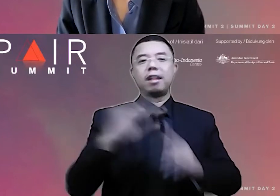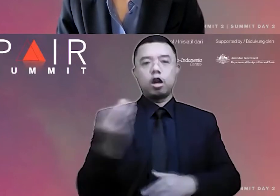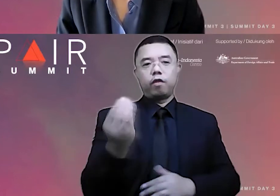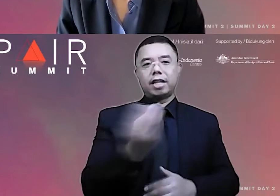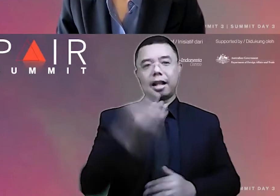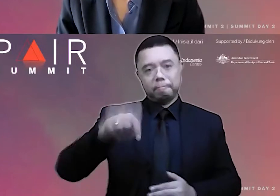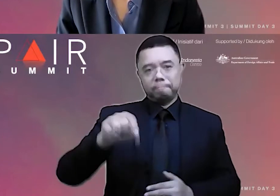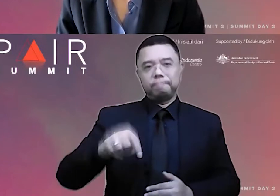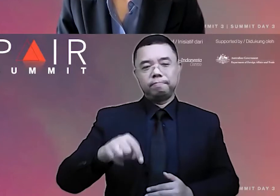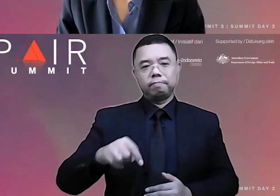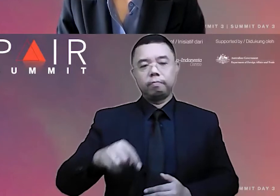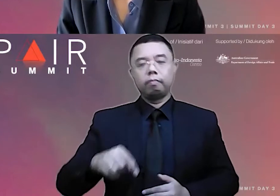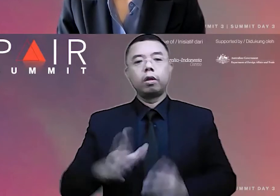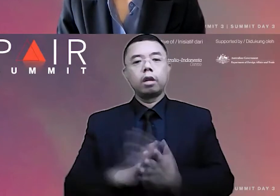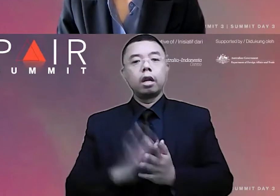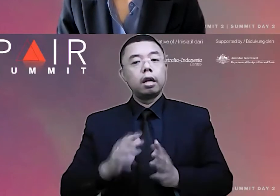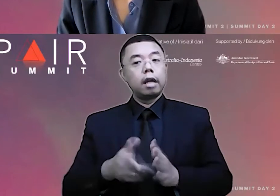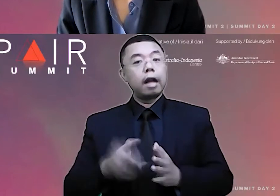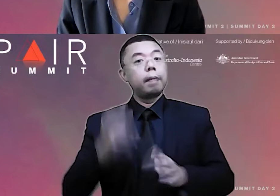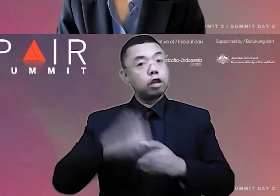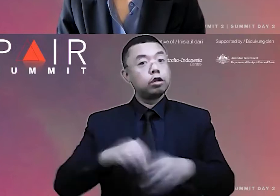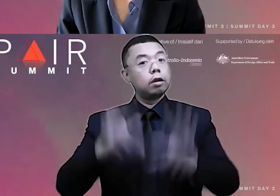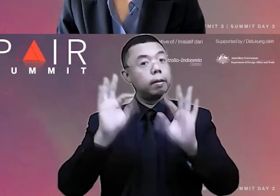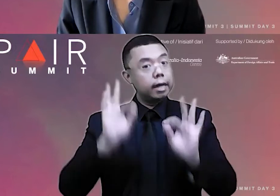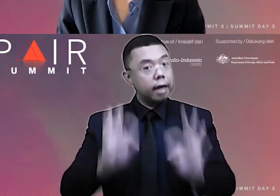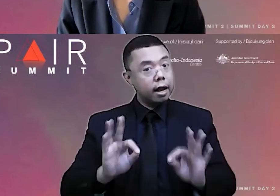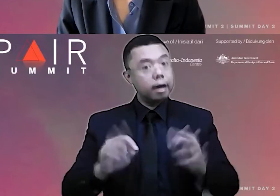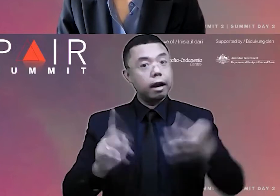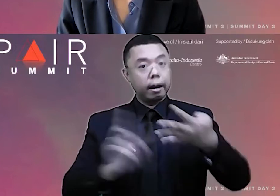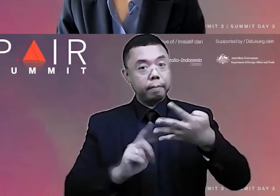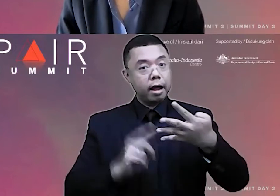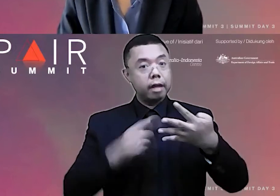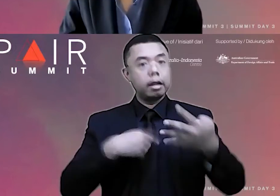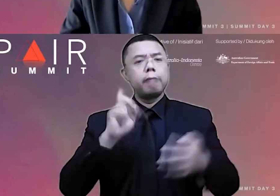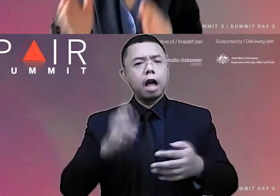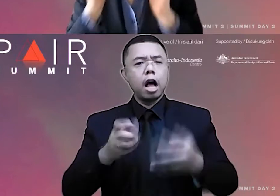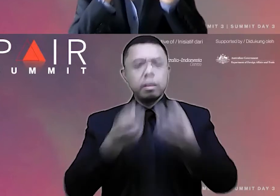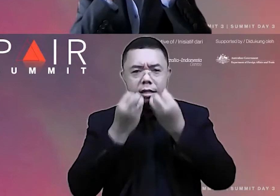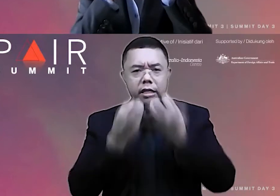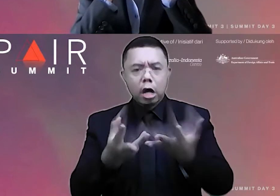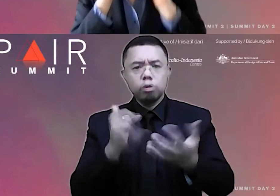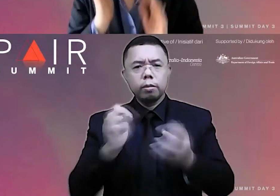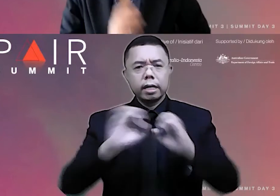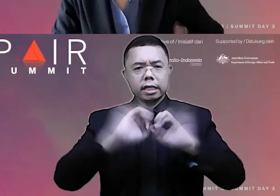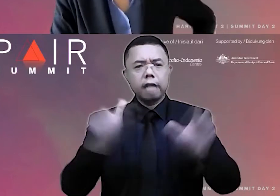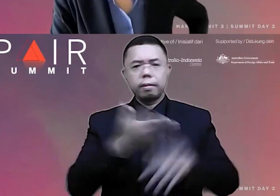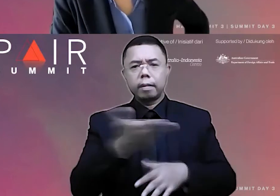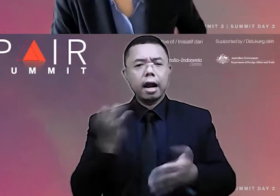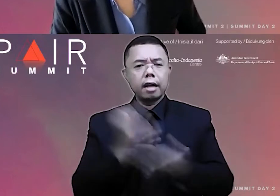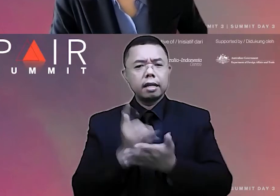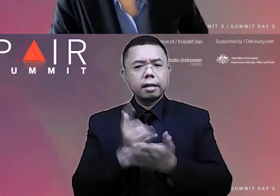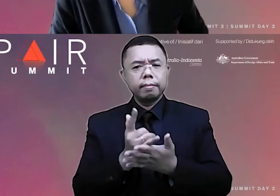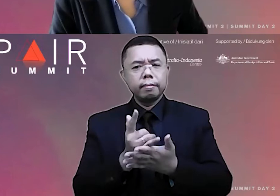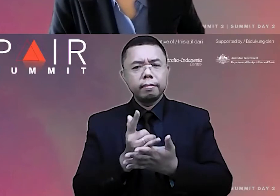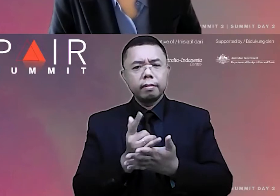We keep the customer informed and educated on the situation on daily basis. In our platform, we